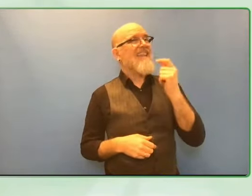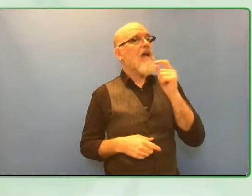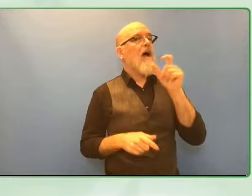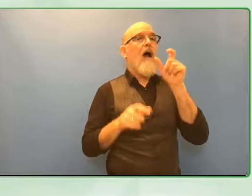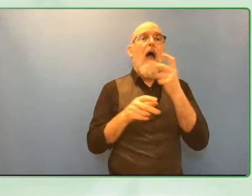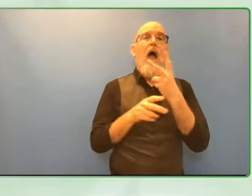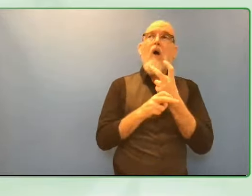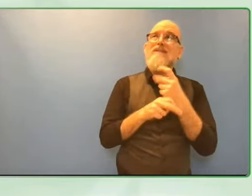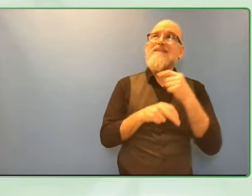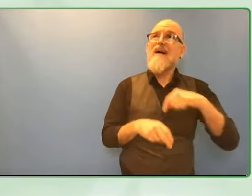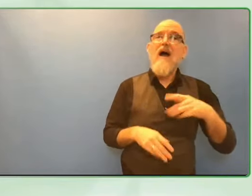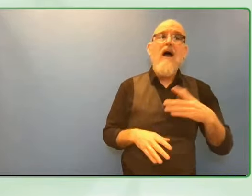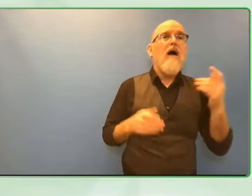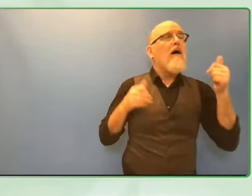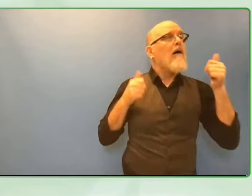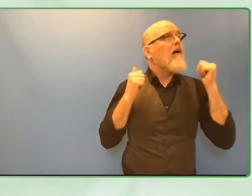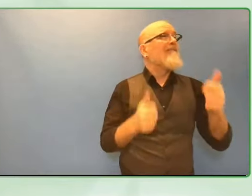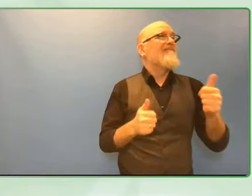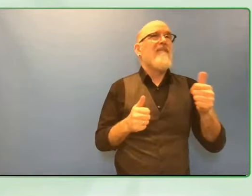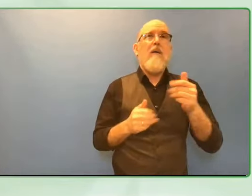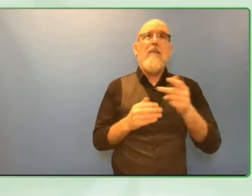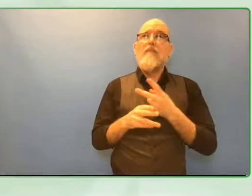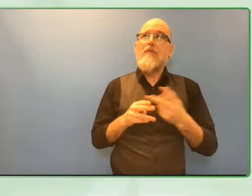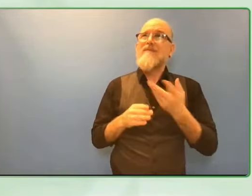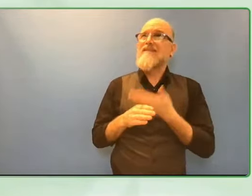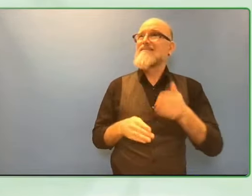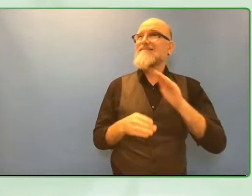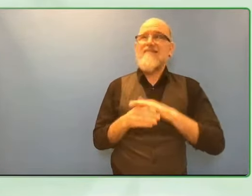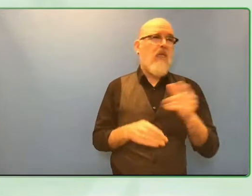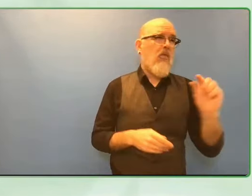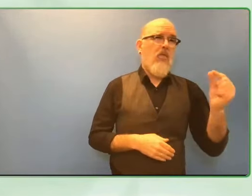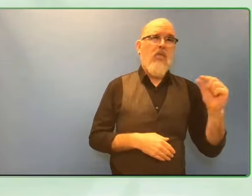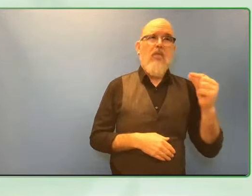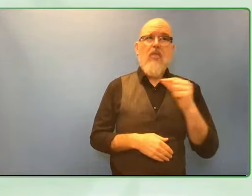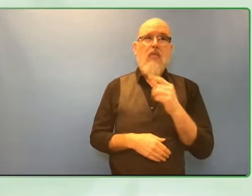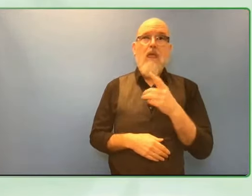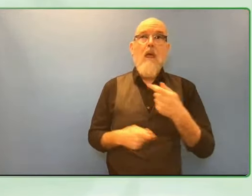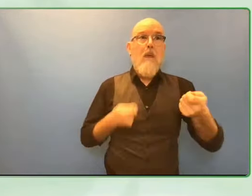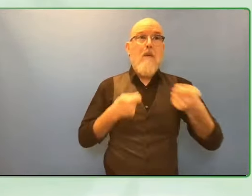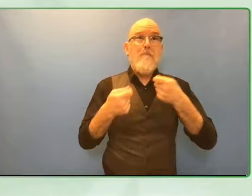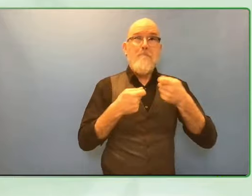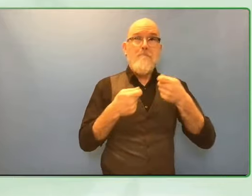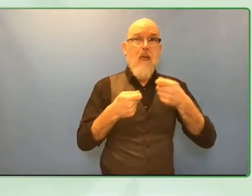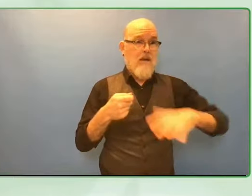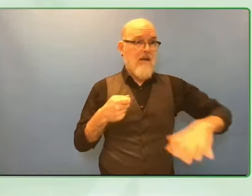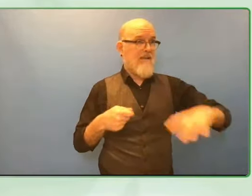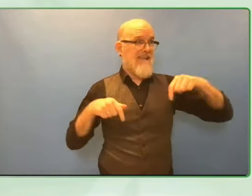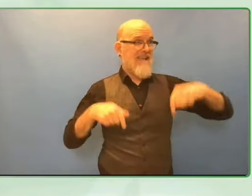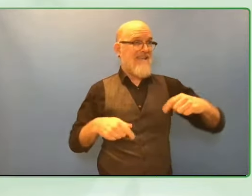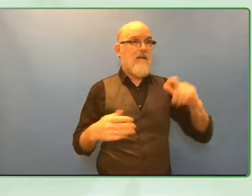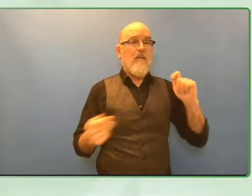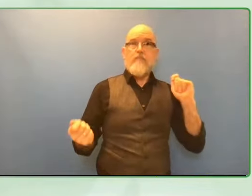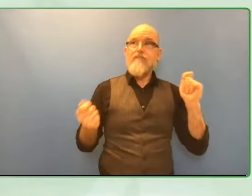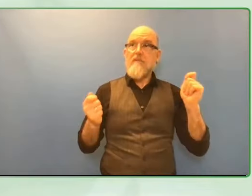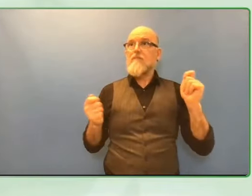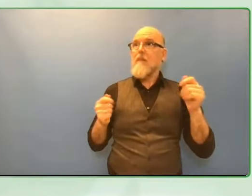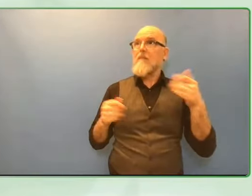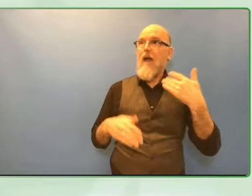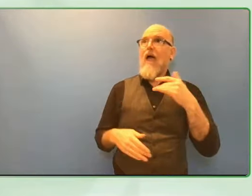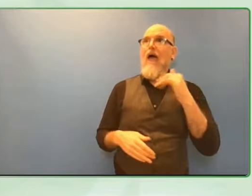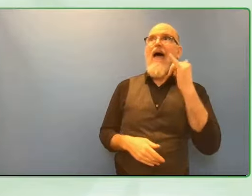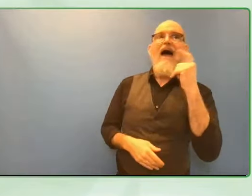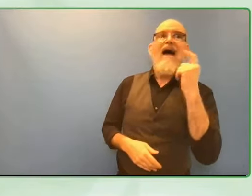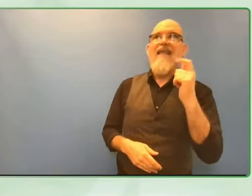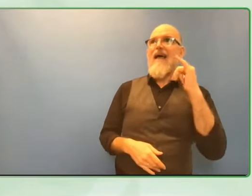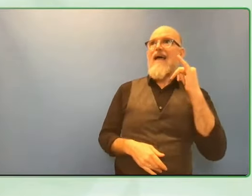market is changing, as mentioned before. That's why it's so important for all of us, being an employer, being an employee, that you have a certain